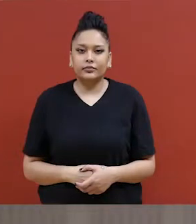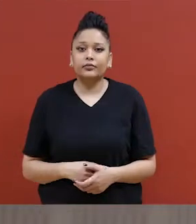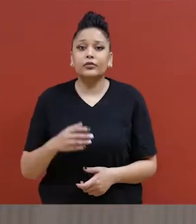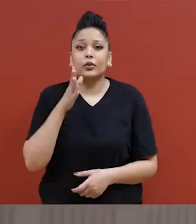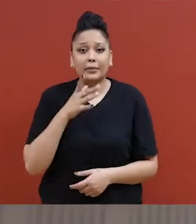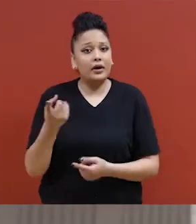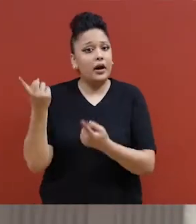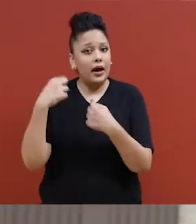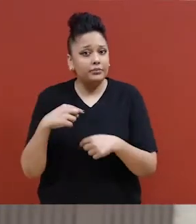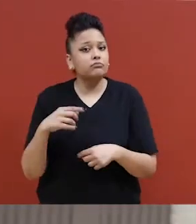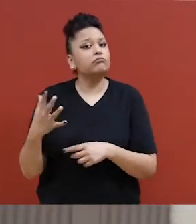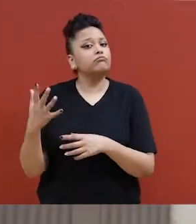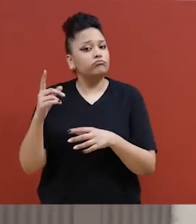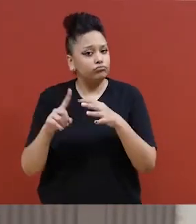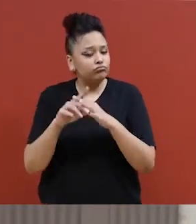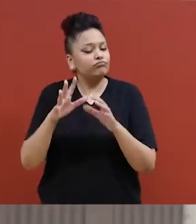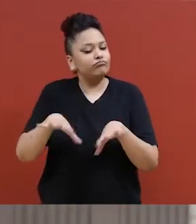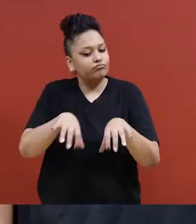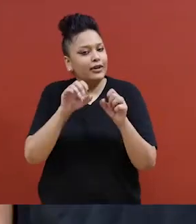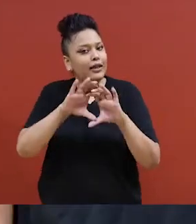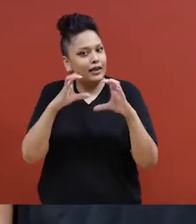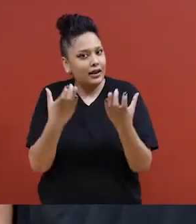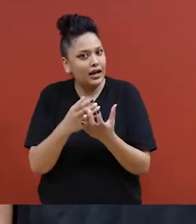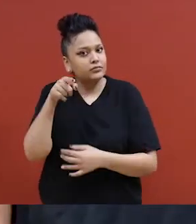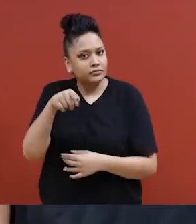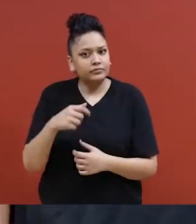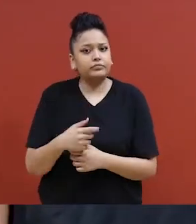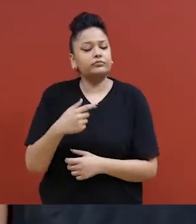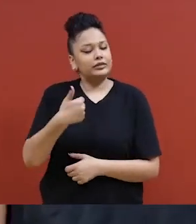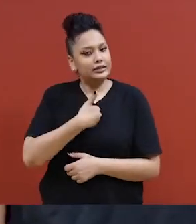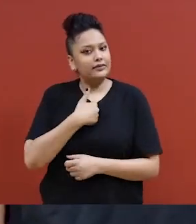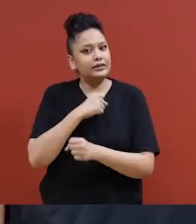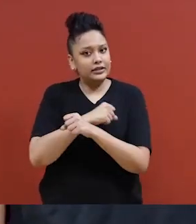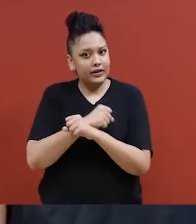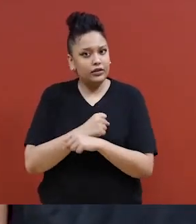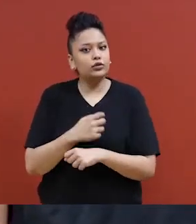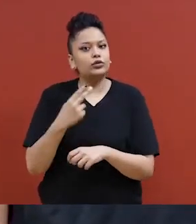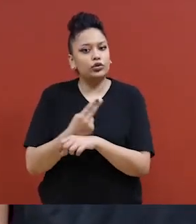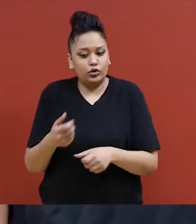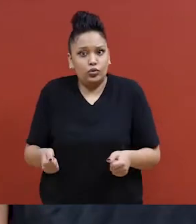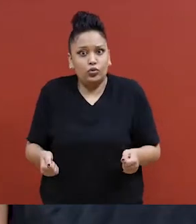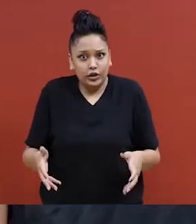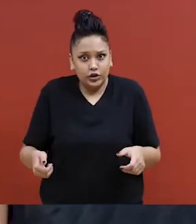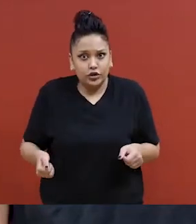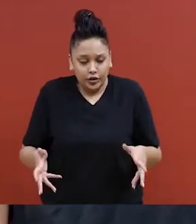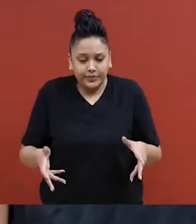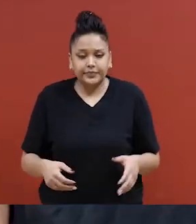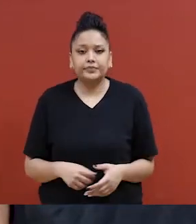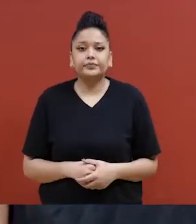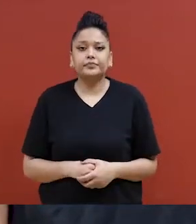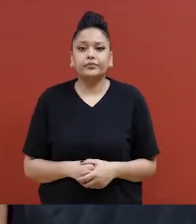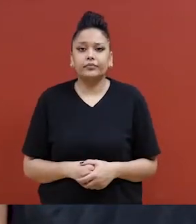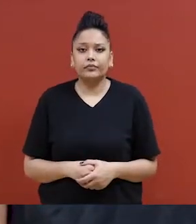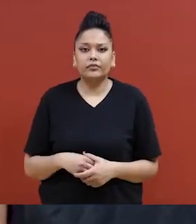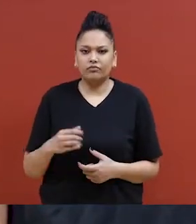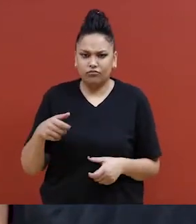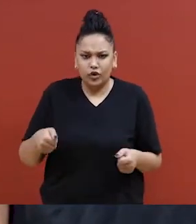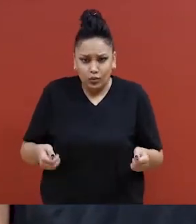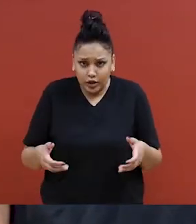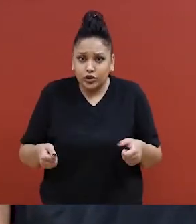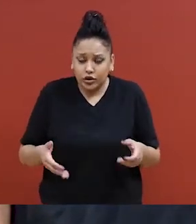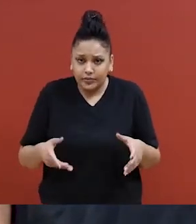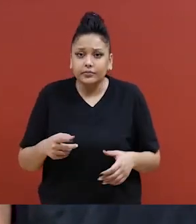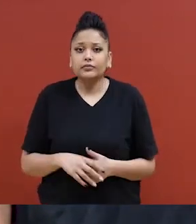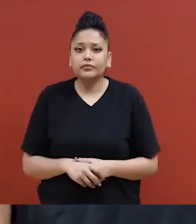So women who come to Wen-Do, Women's Self-Defense, who do use wheelchairs, particularly manual wheelchairs, talk about